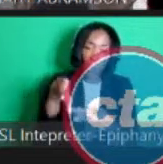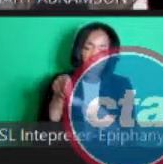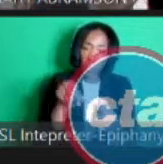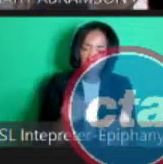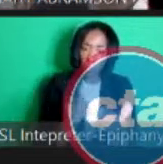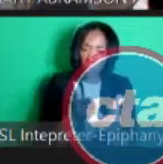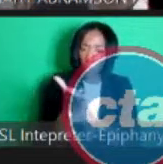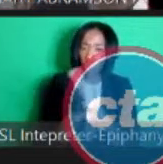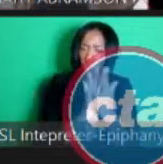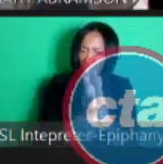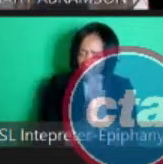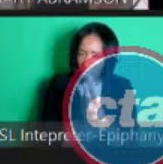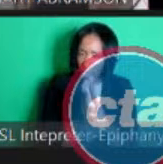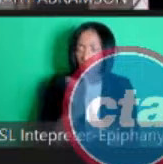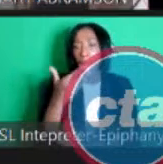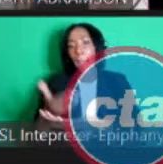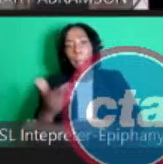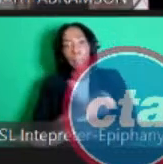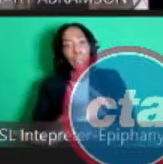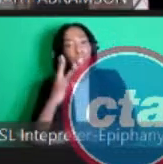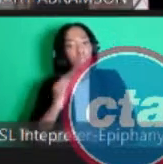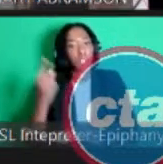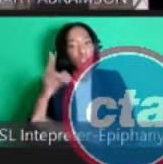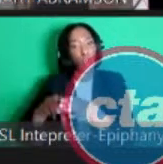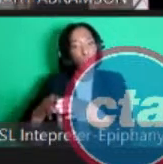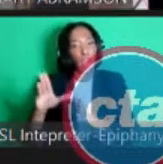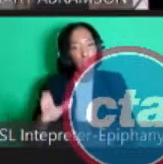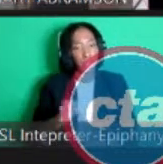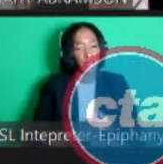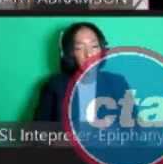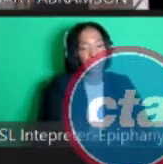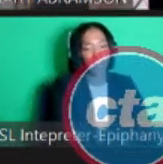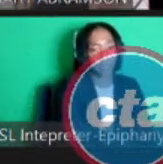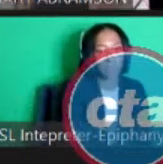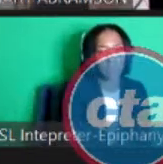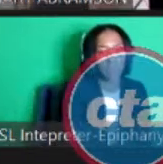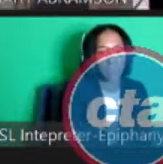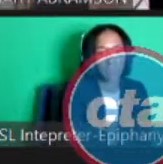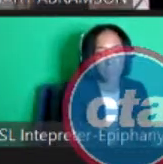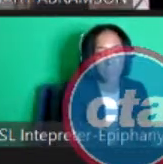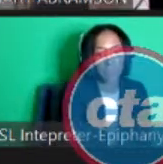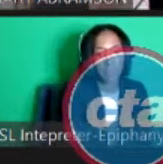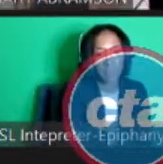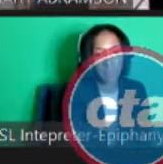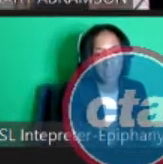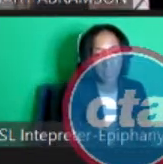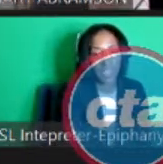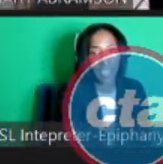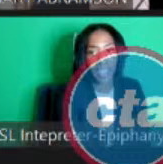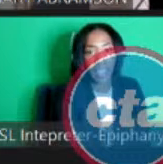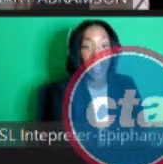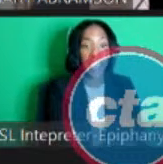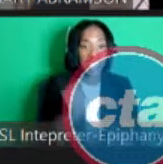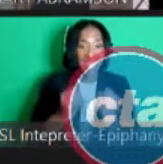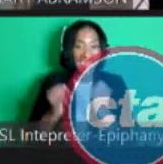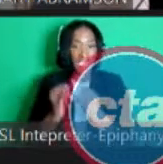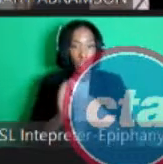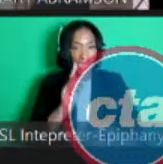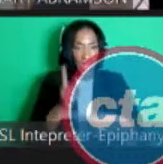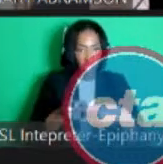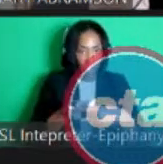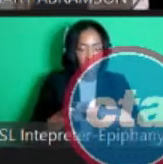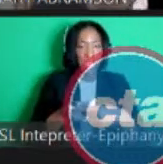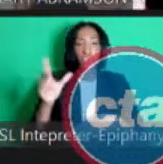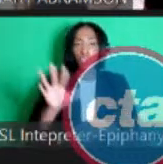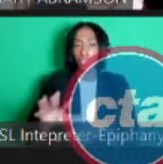experience for our riders. And then lastly, on the intersection side, this has a lot more to